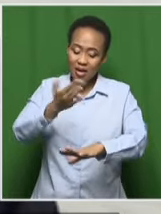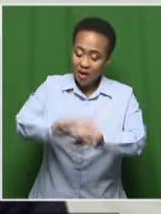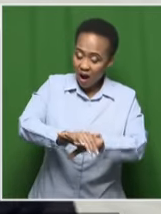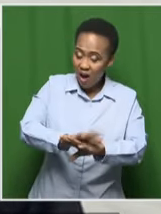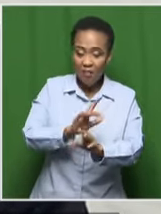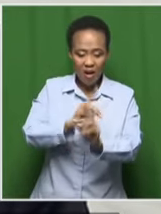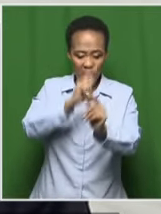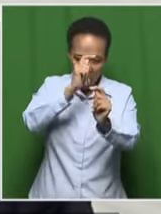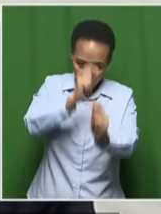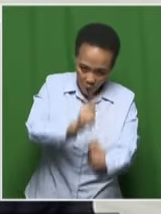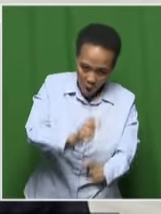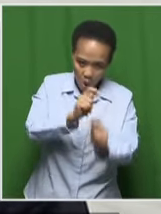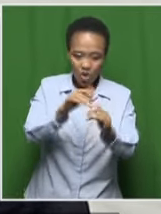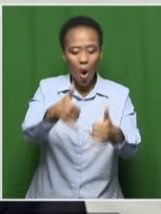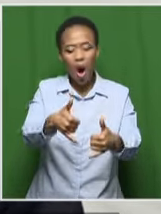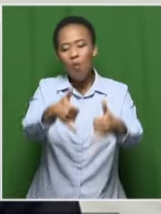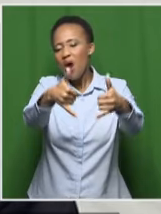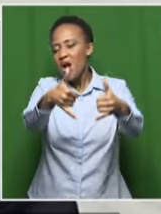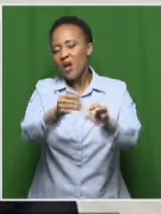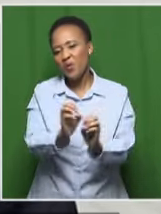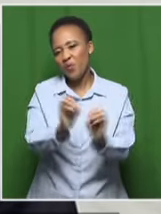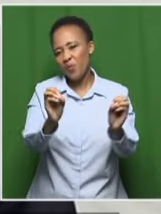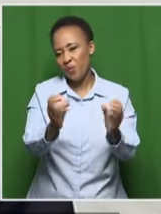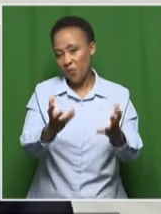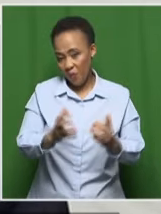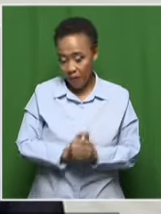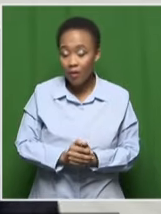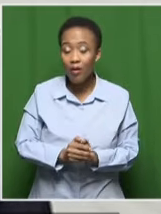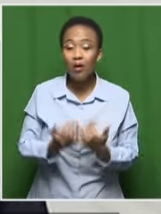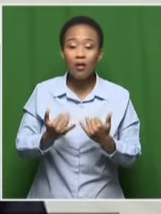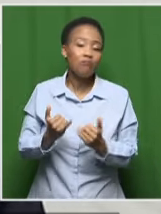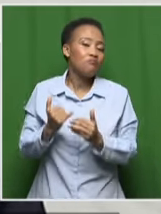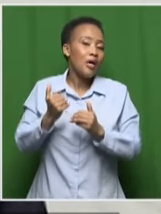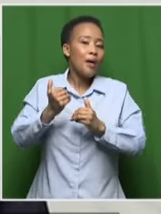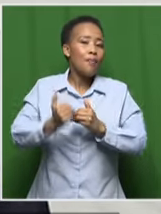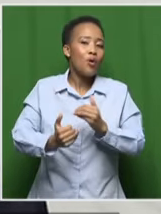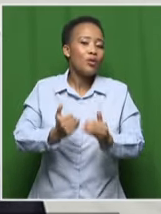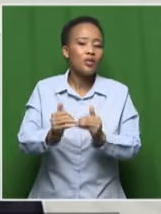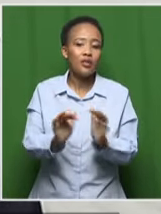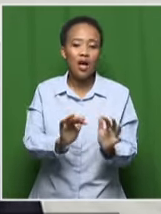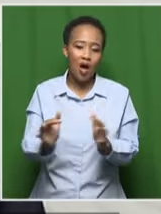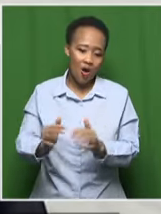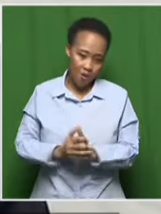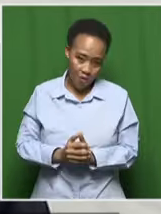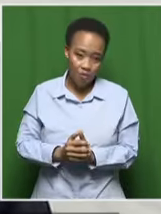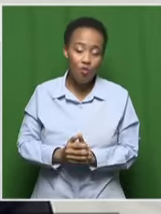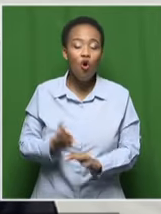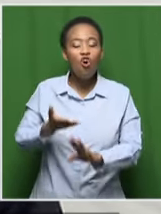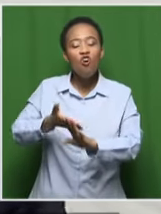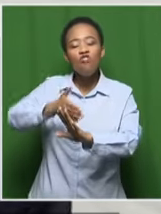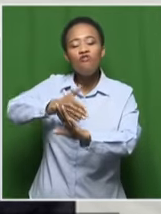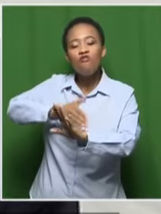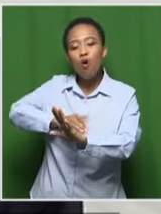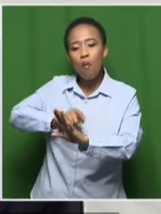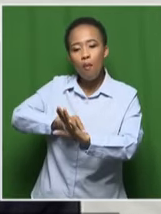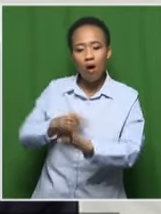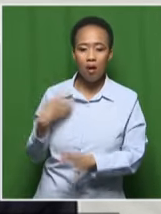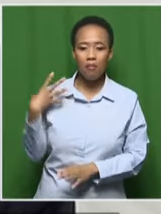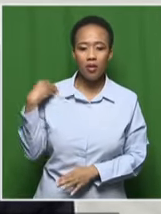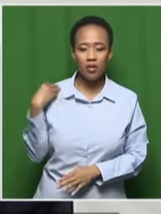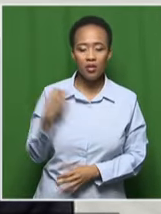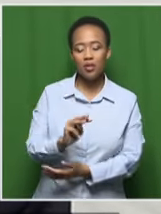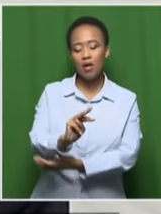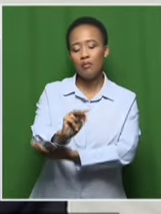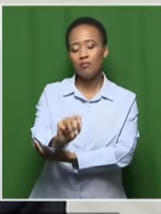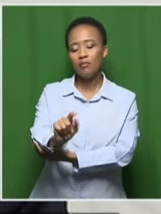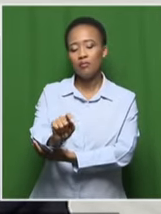awarded, you know, anything. So this in the process that the former minister Nathi